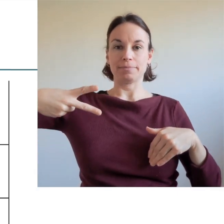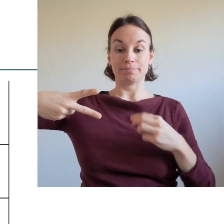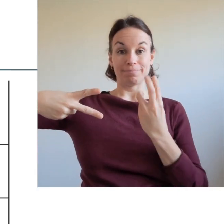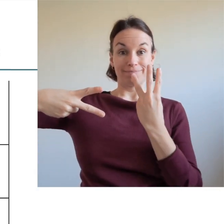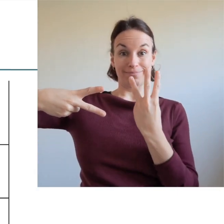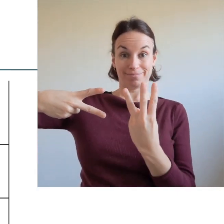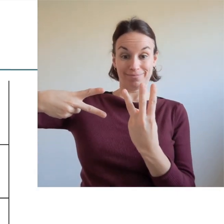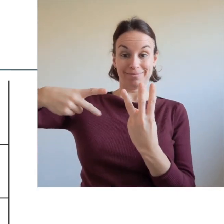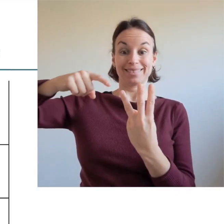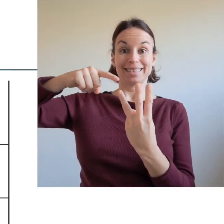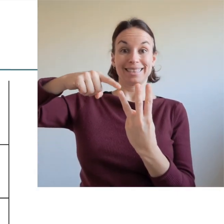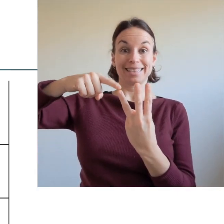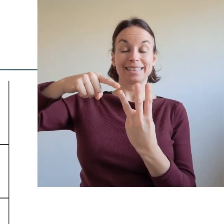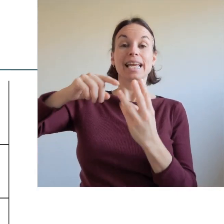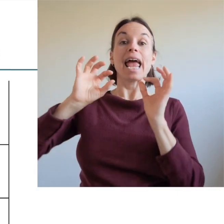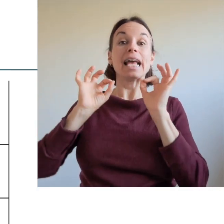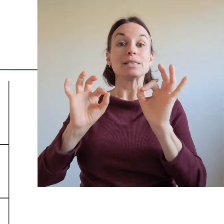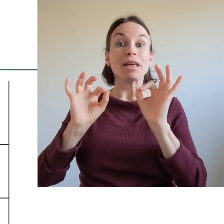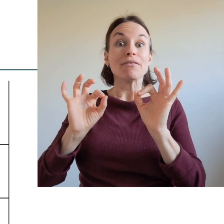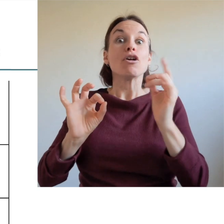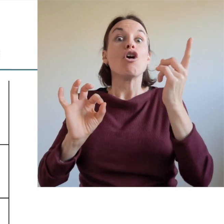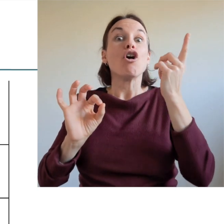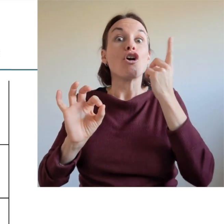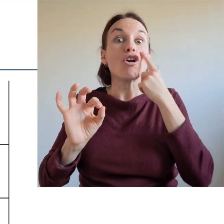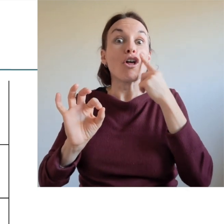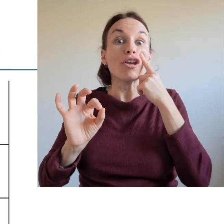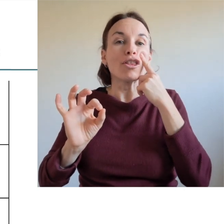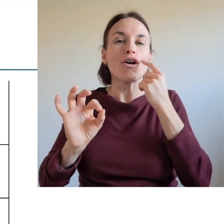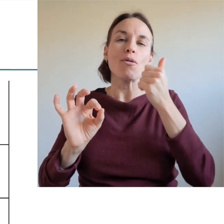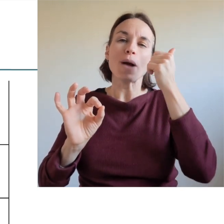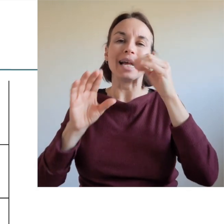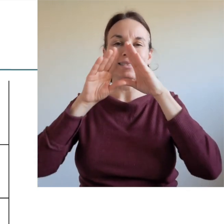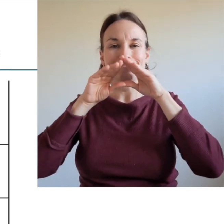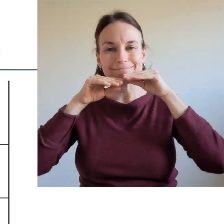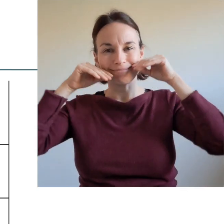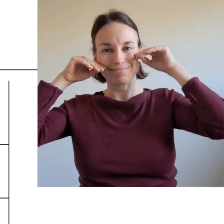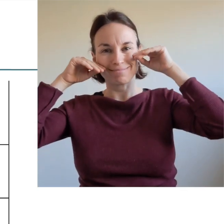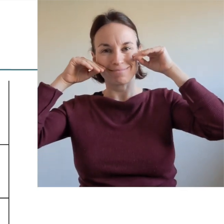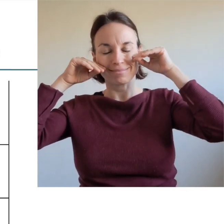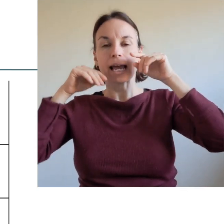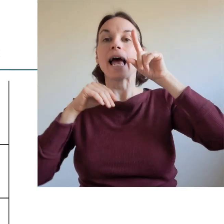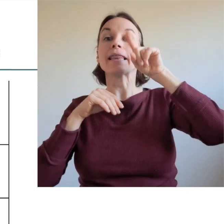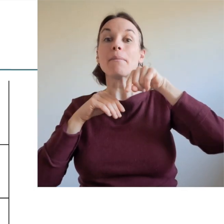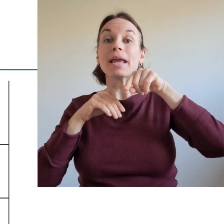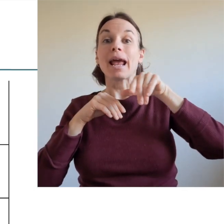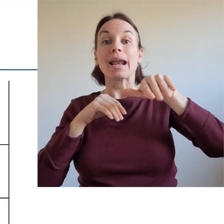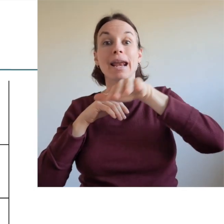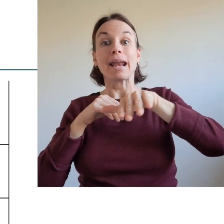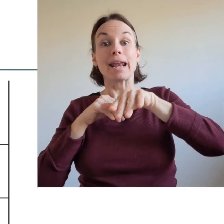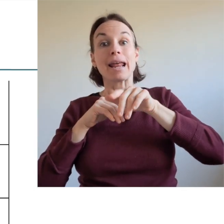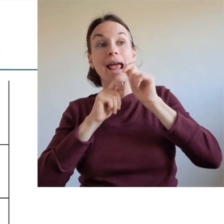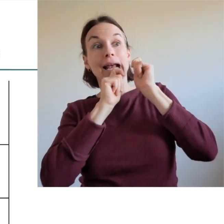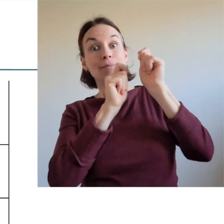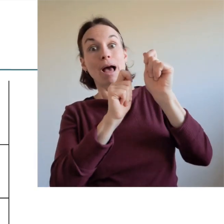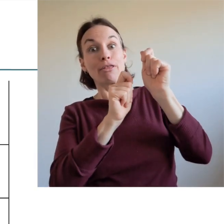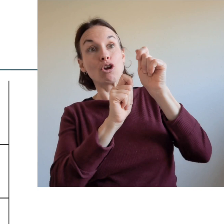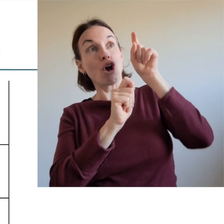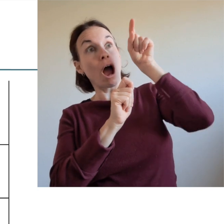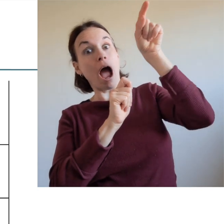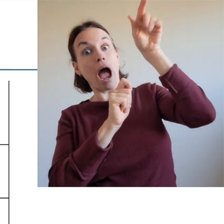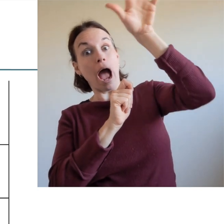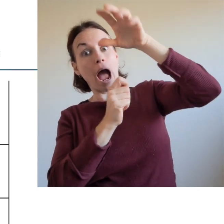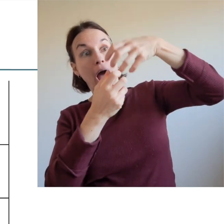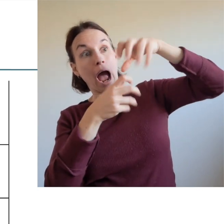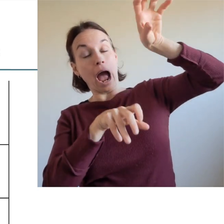Specifically, the value of mouth is typically a smile in specific known cases, and